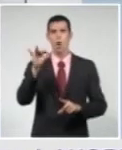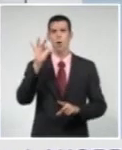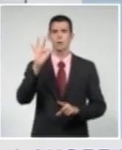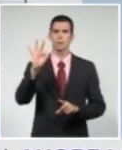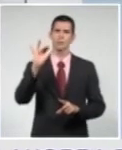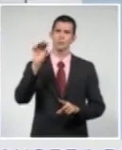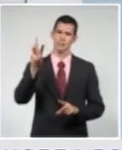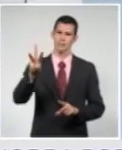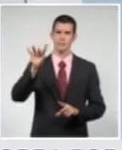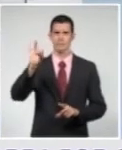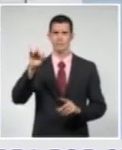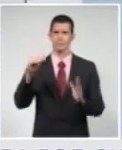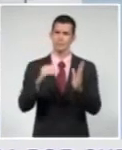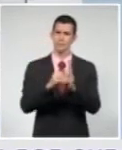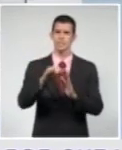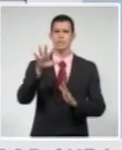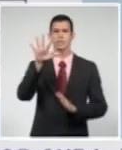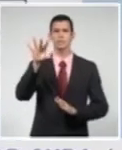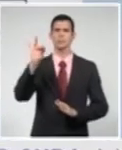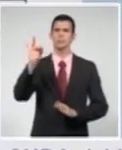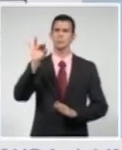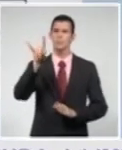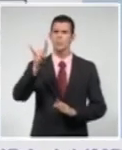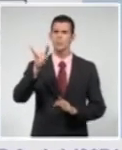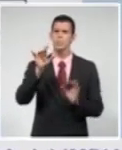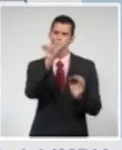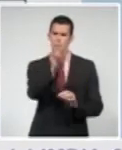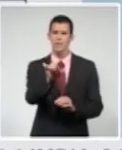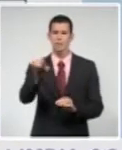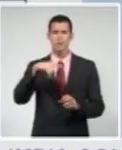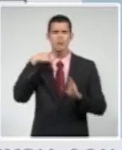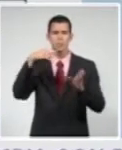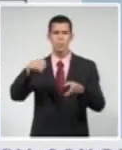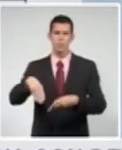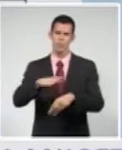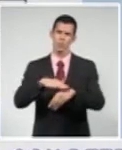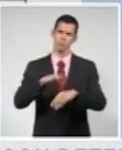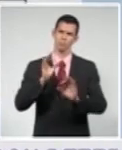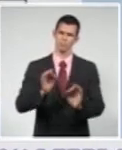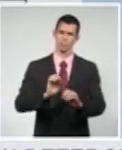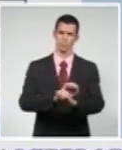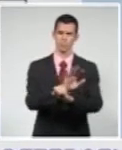5,577 to be exact, for a total of